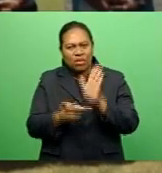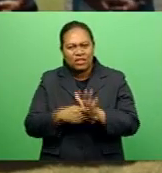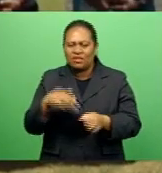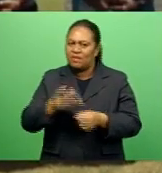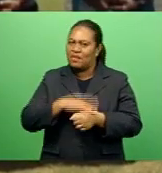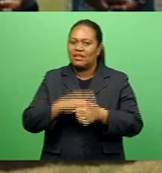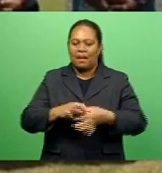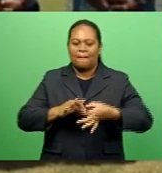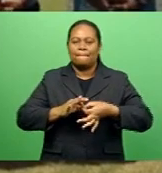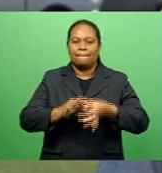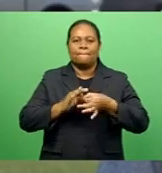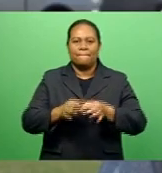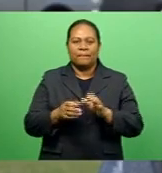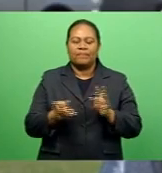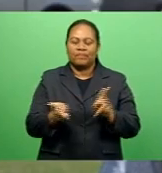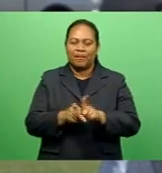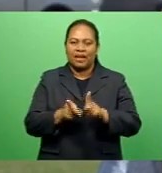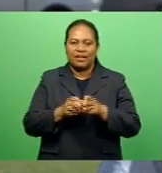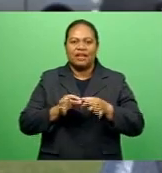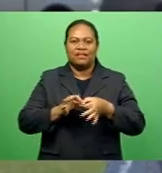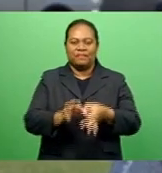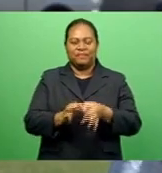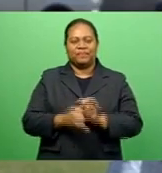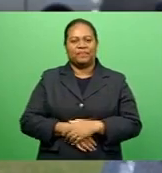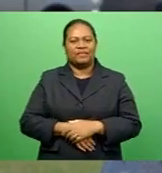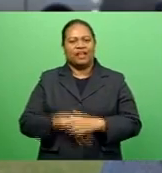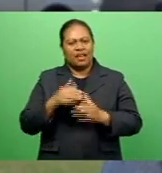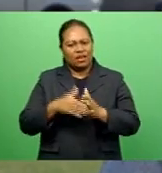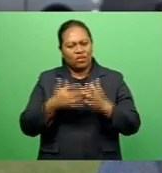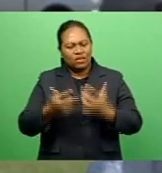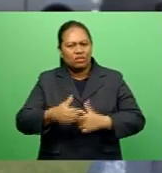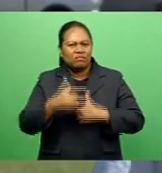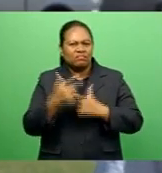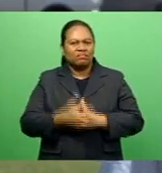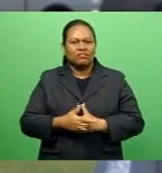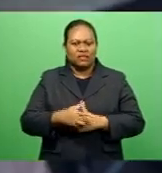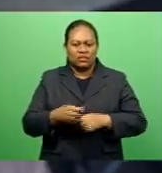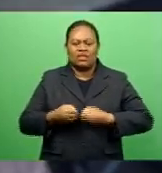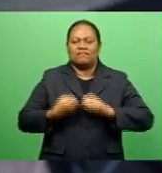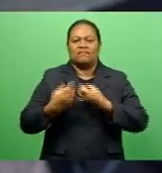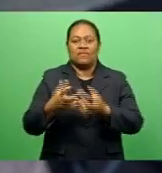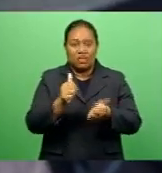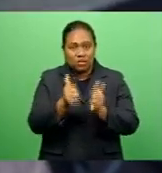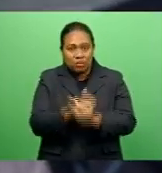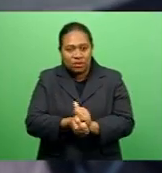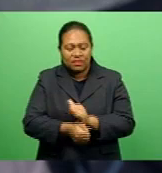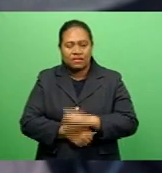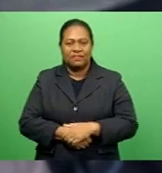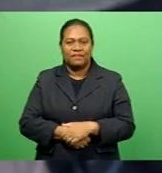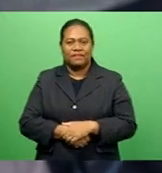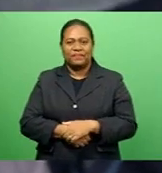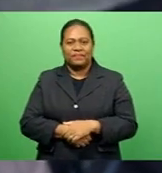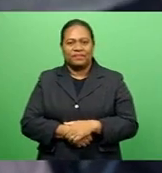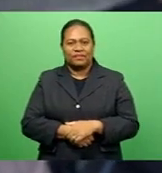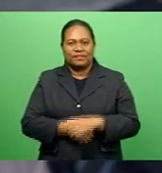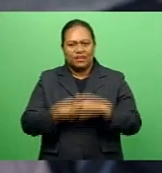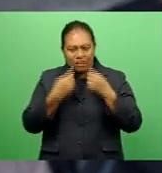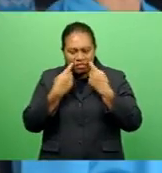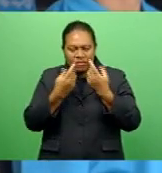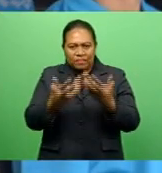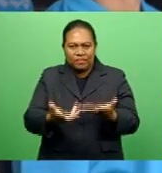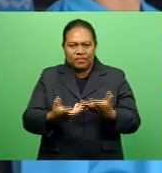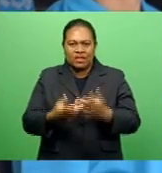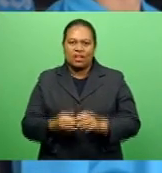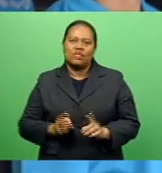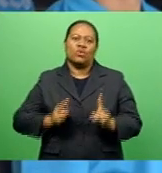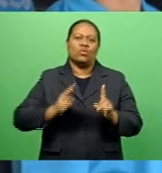more partners. To add to our efforts to maximize the benefits of investing in sports and addressing the rich